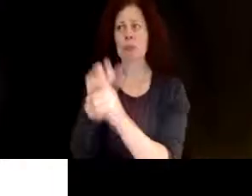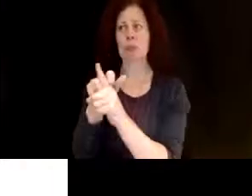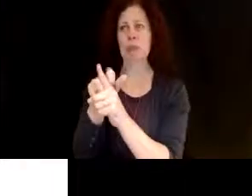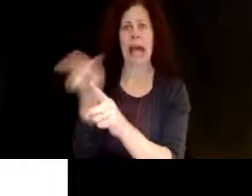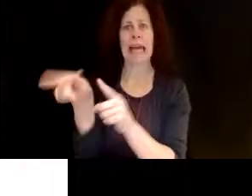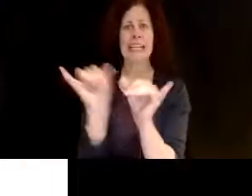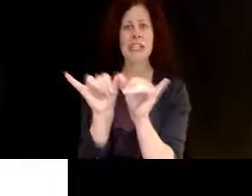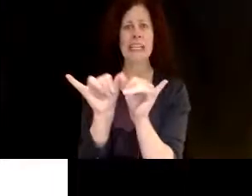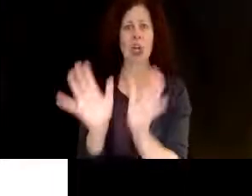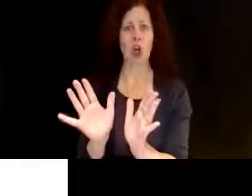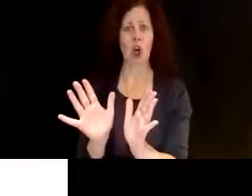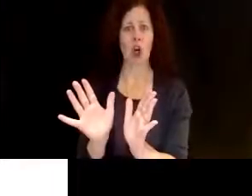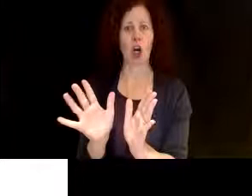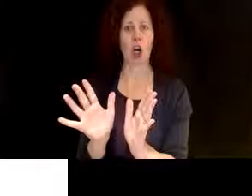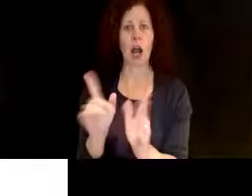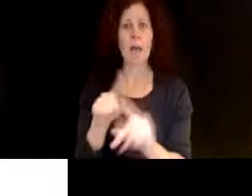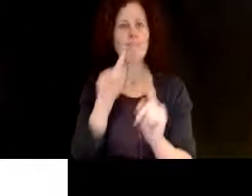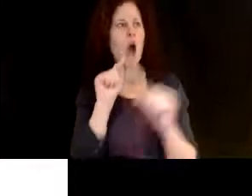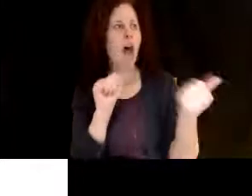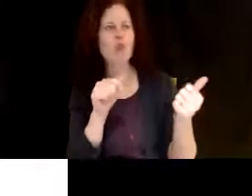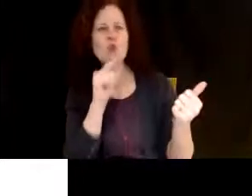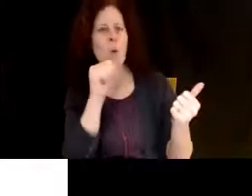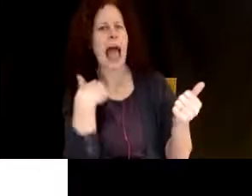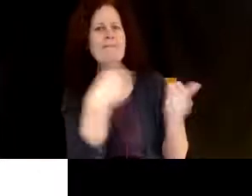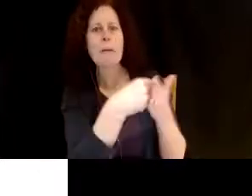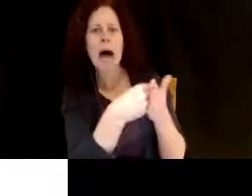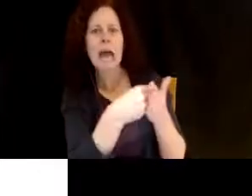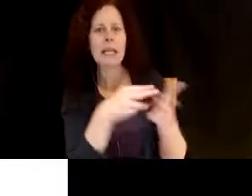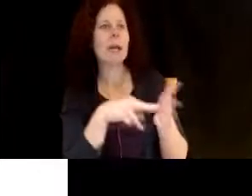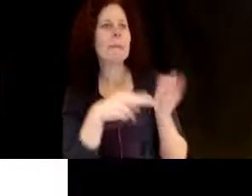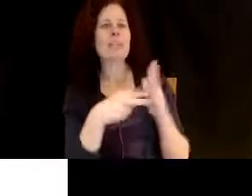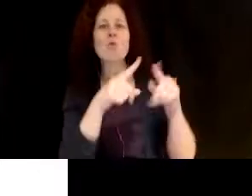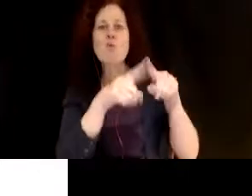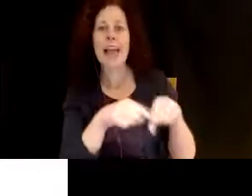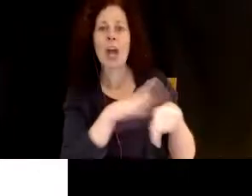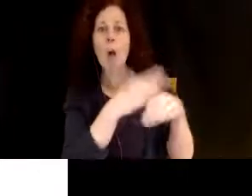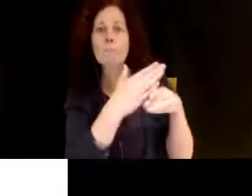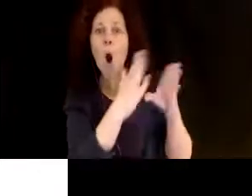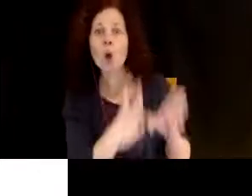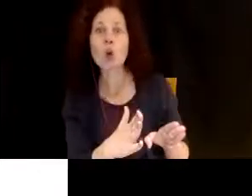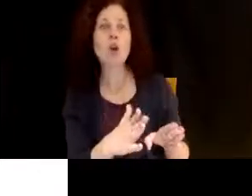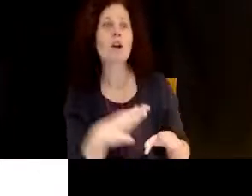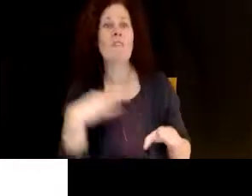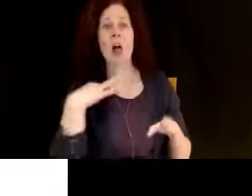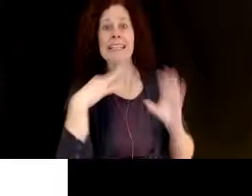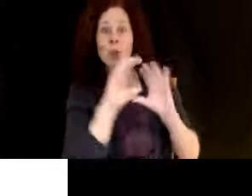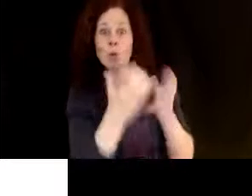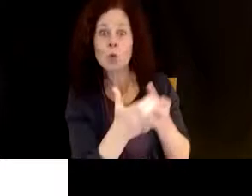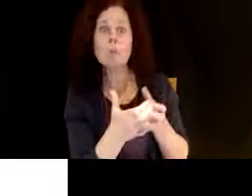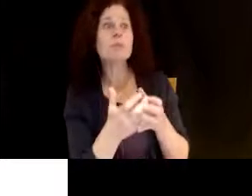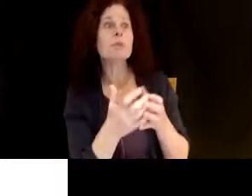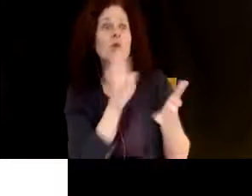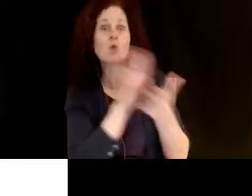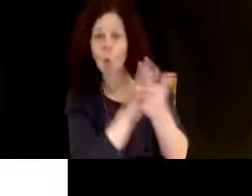this data collection. Let's find a partner with our schools or volunteer groups to make this happen. I think